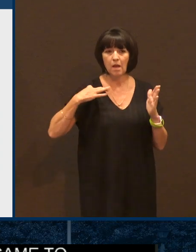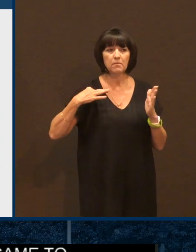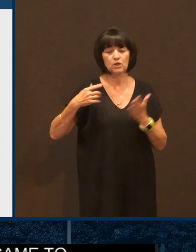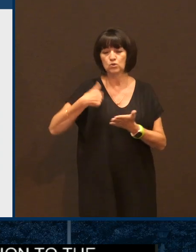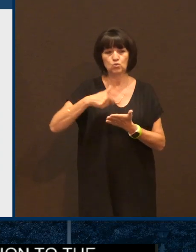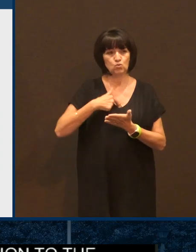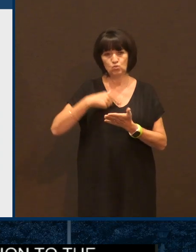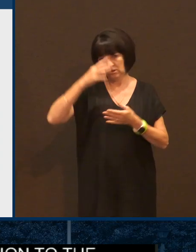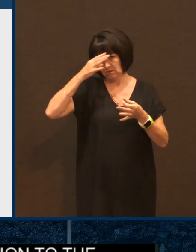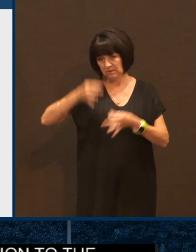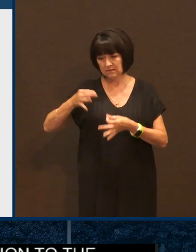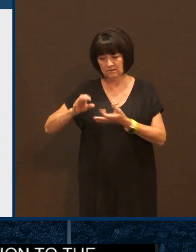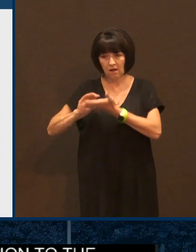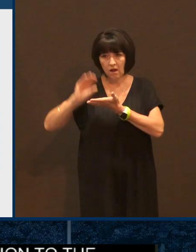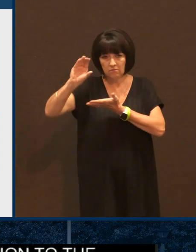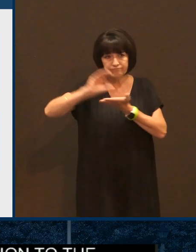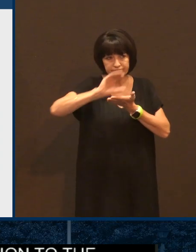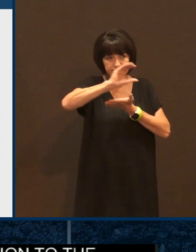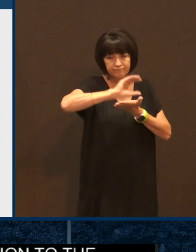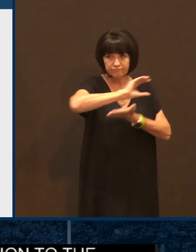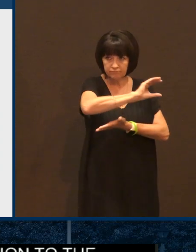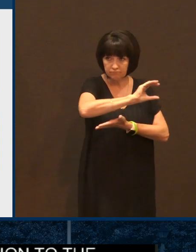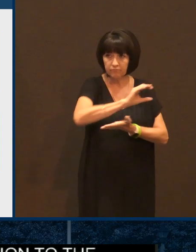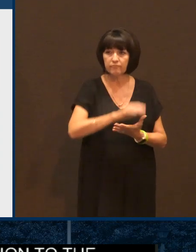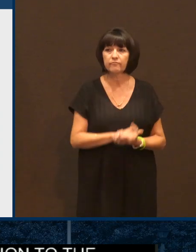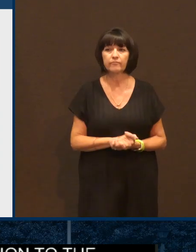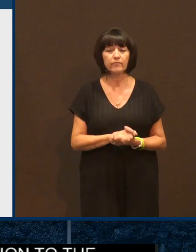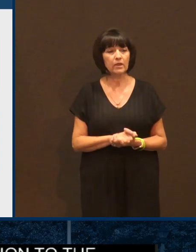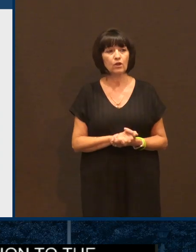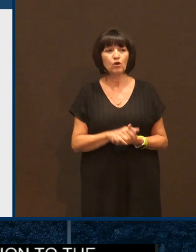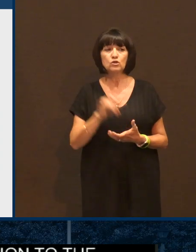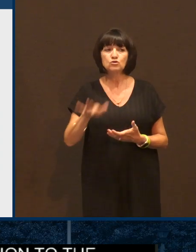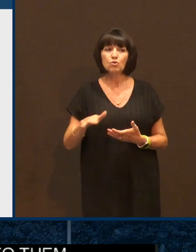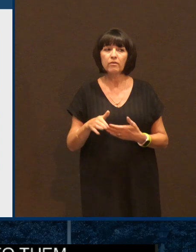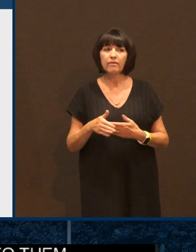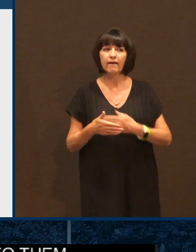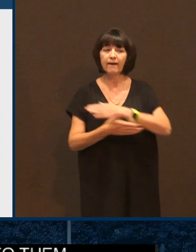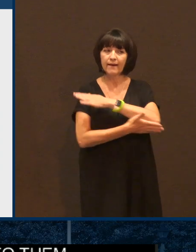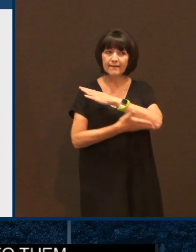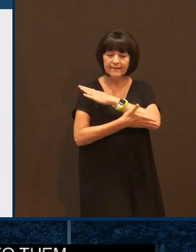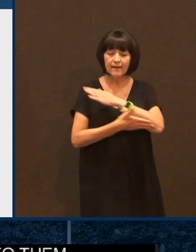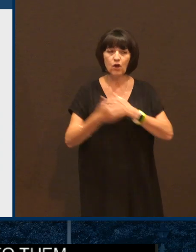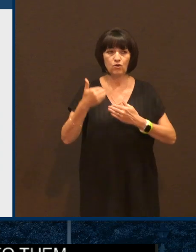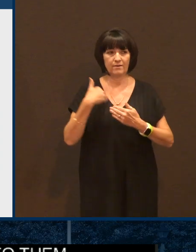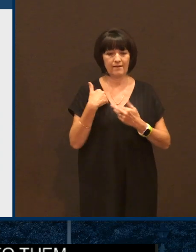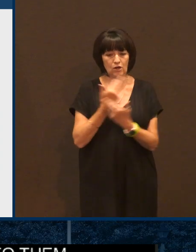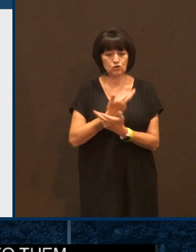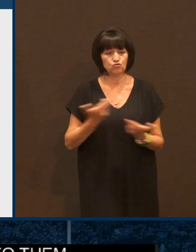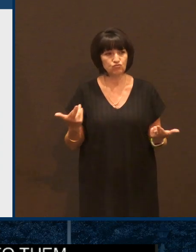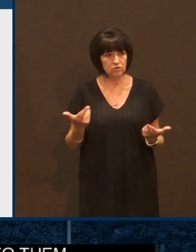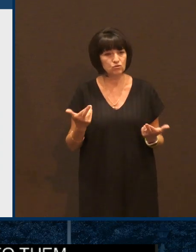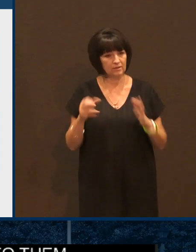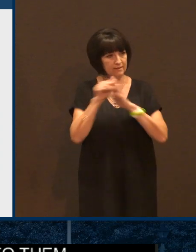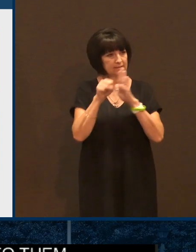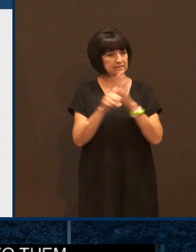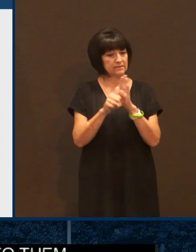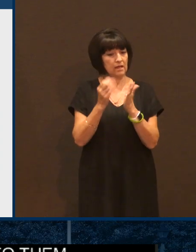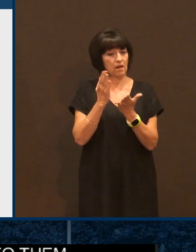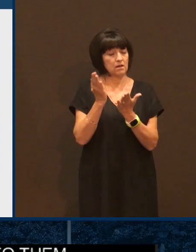The county executive has resources through CARES Act, as does the state budget office, and we'll be looking